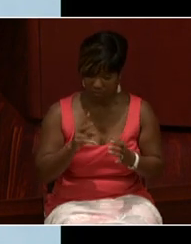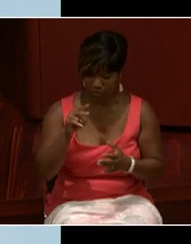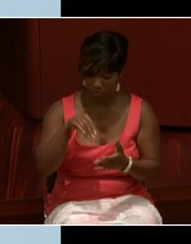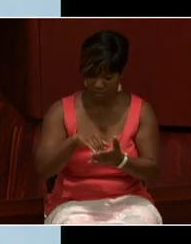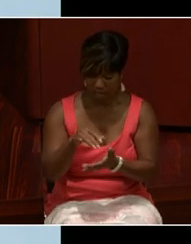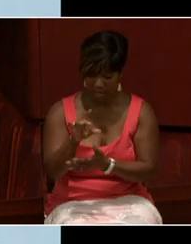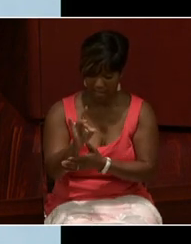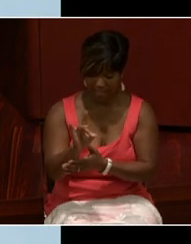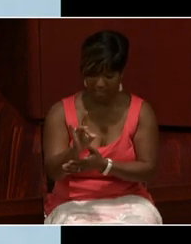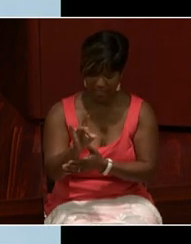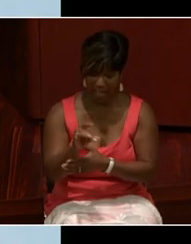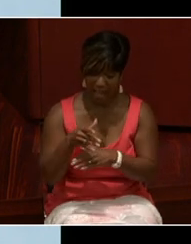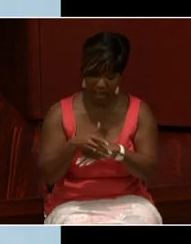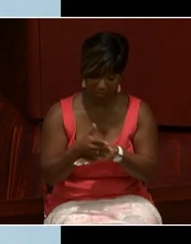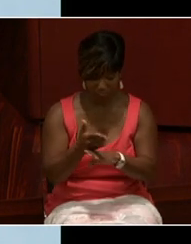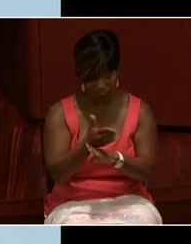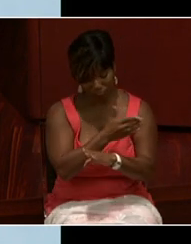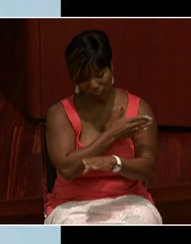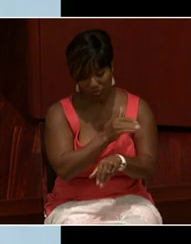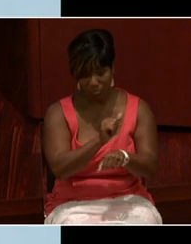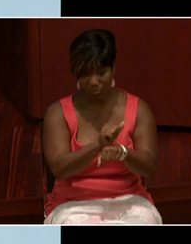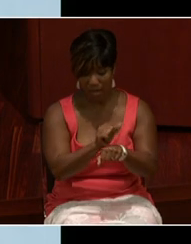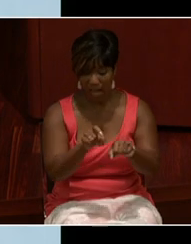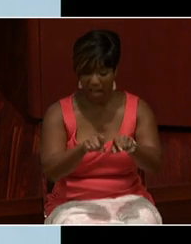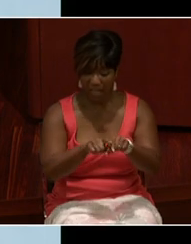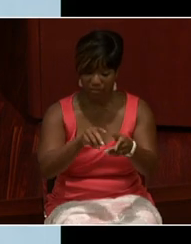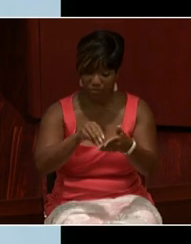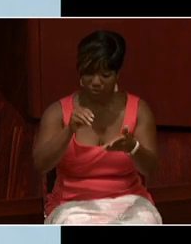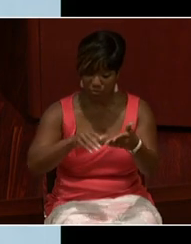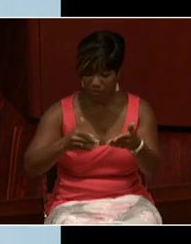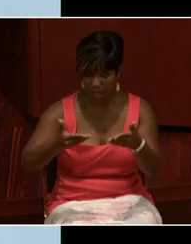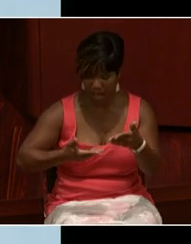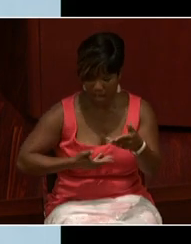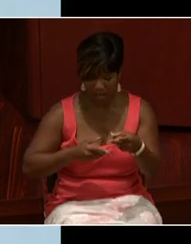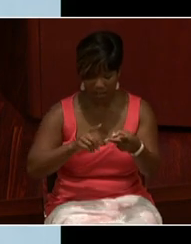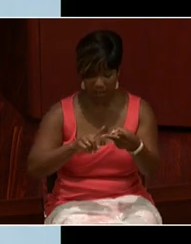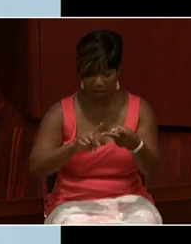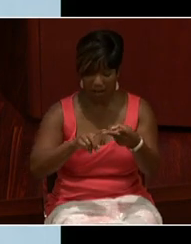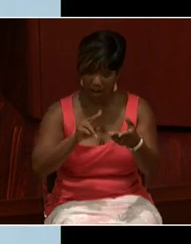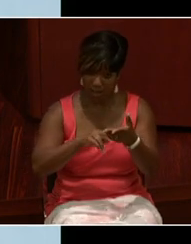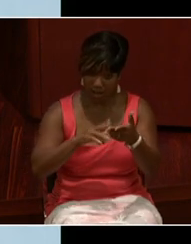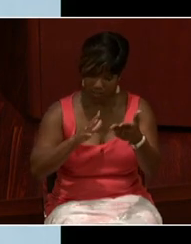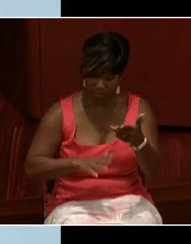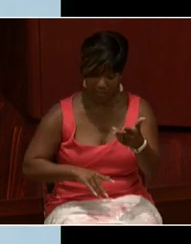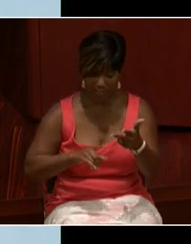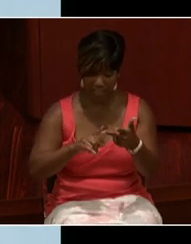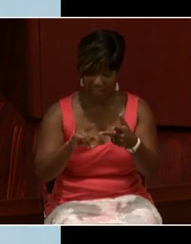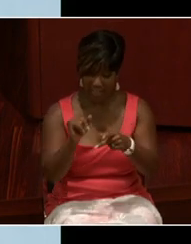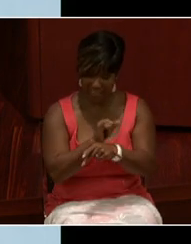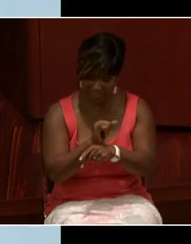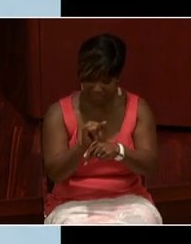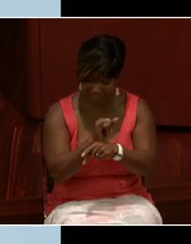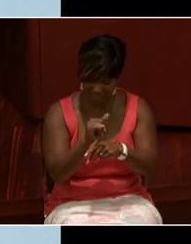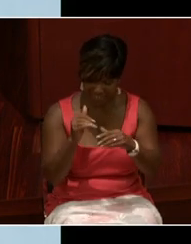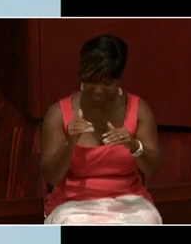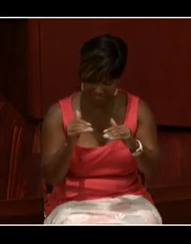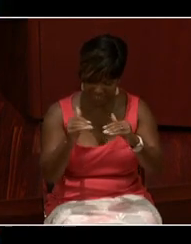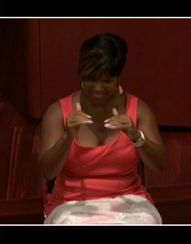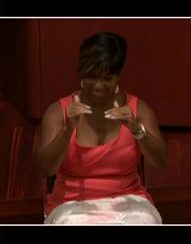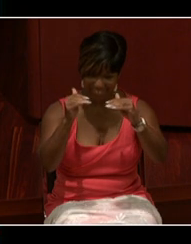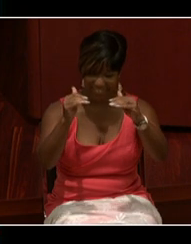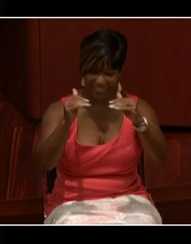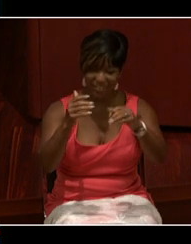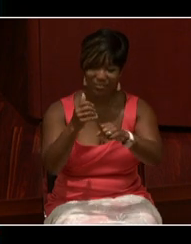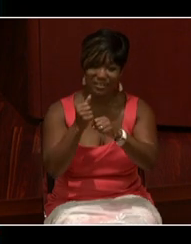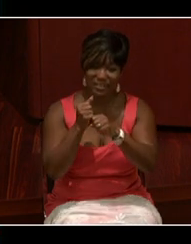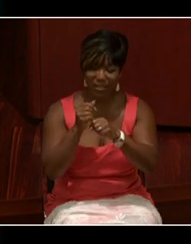2008. After previously working there as a student hire, a contractor, and an intern, so he's working his way up. He received